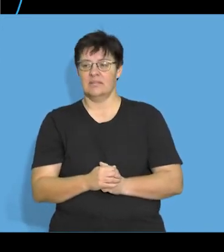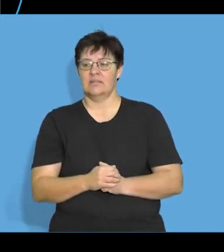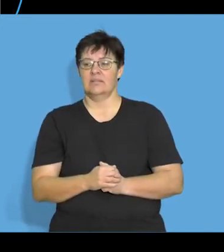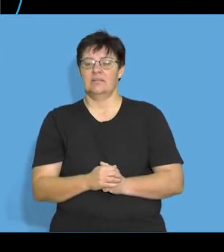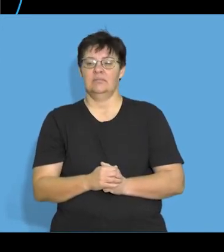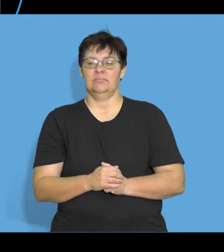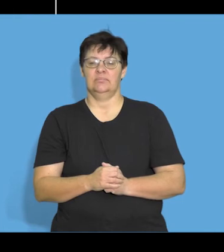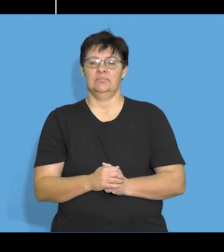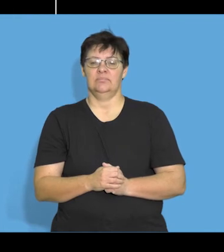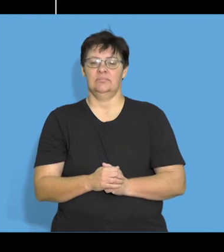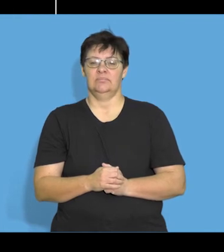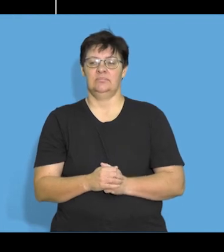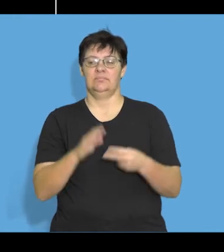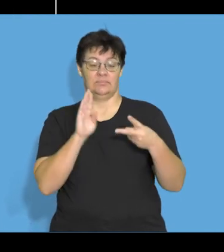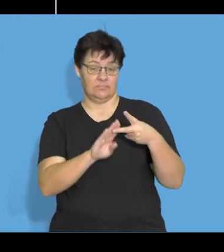says,